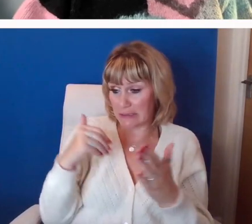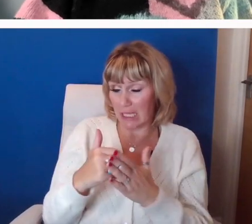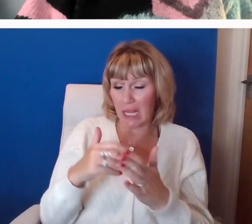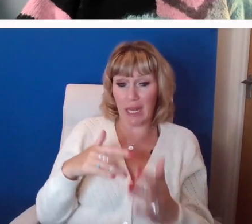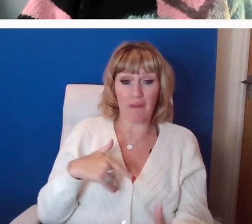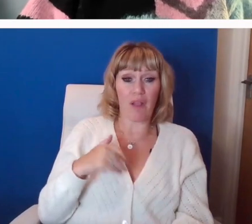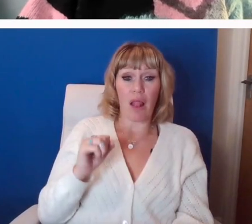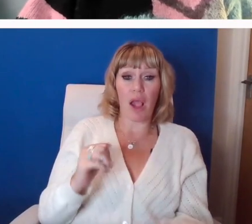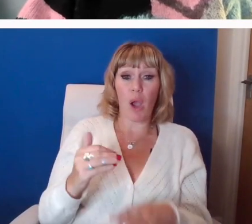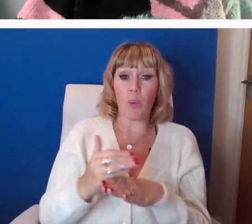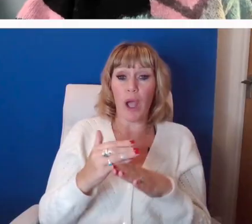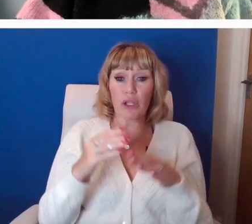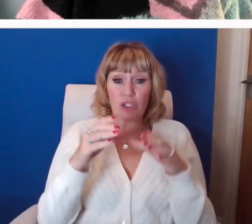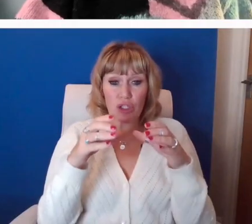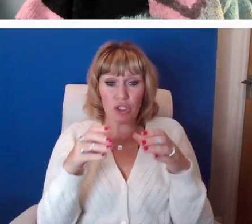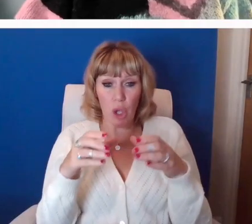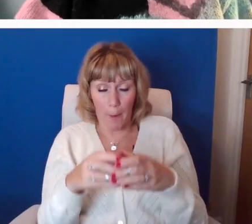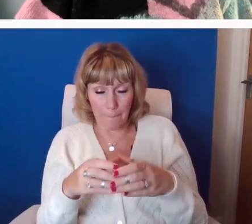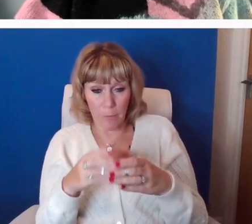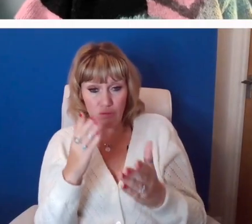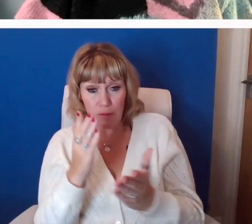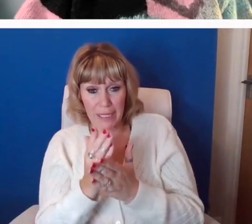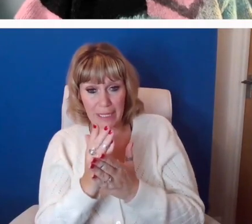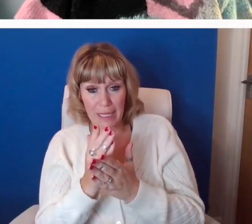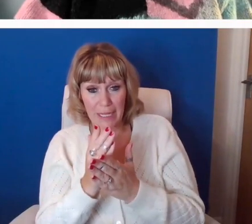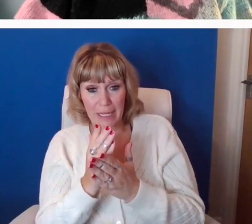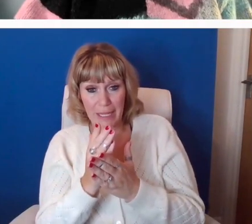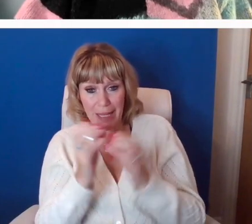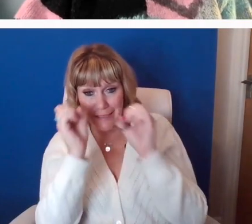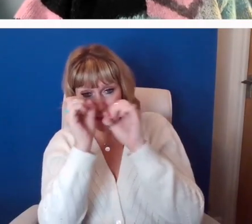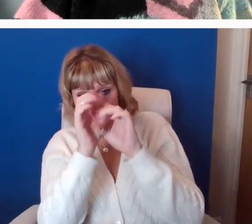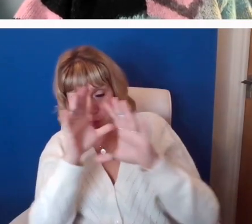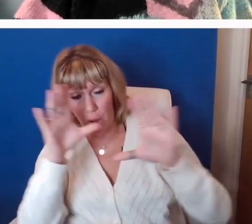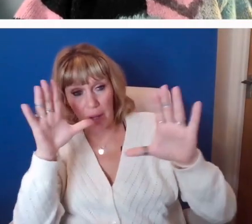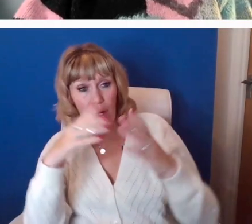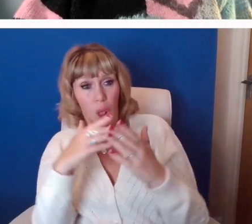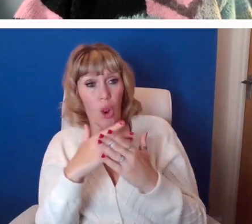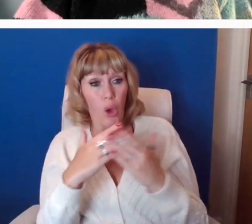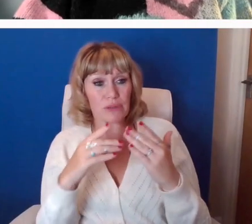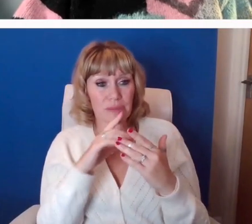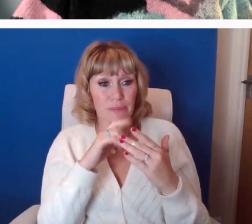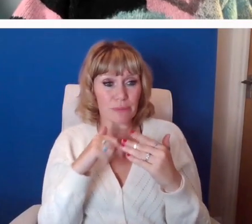inspire quite a number of the new works that are in this show.